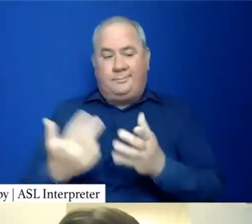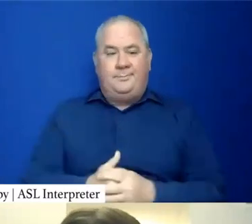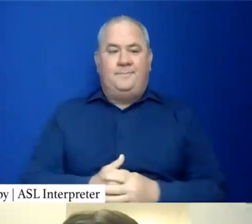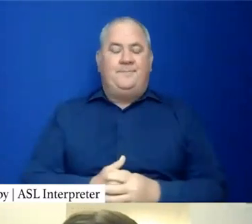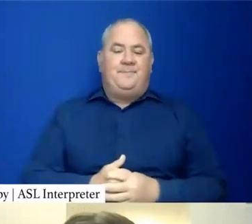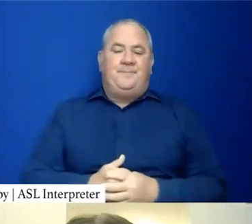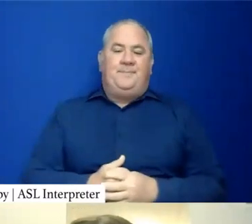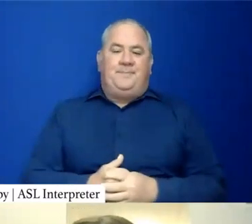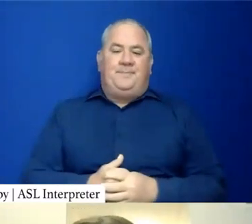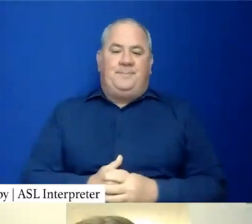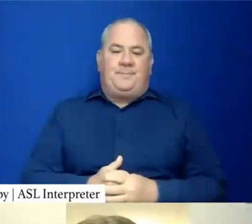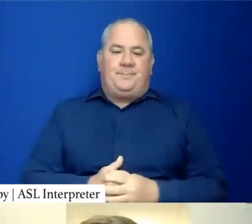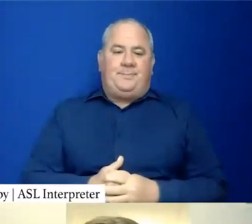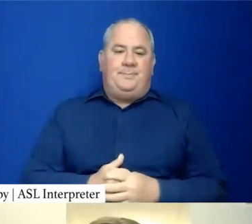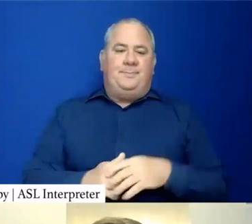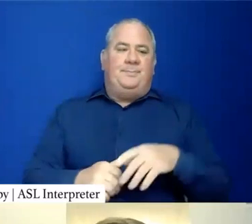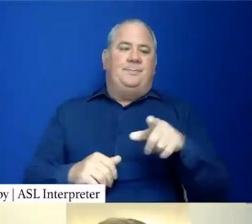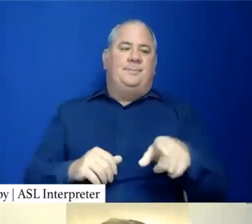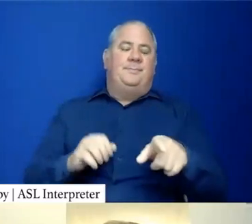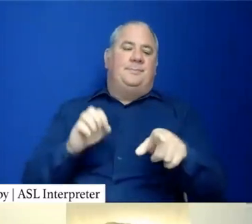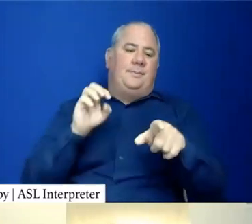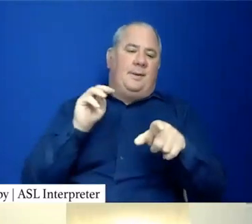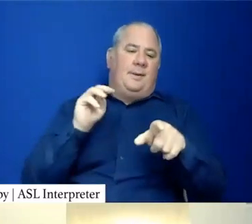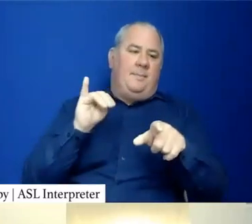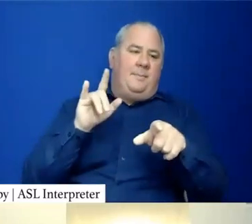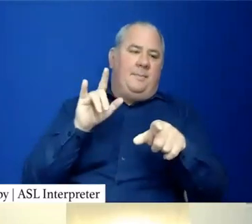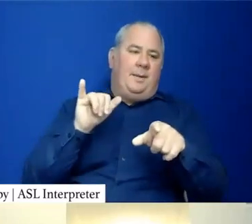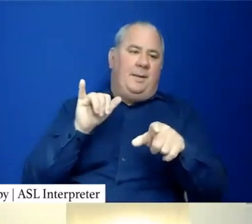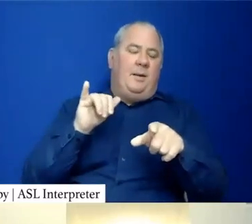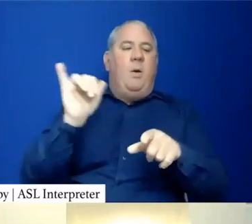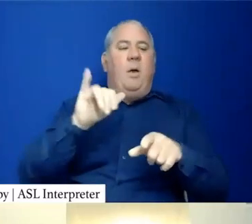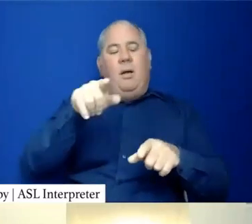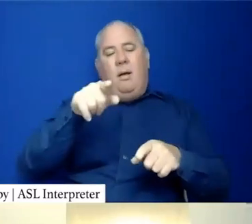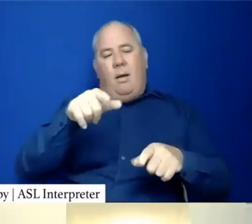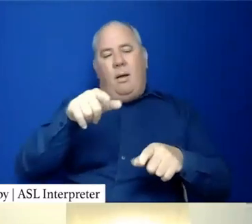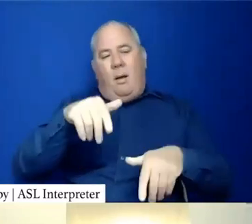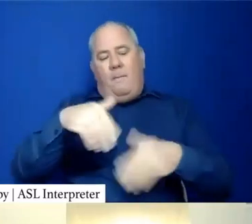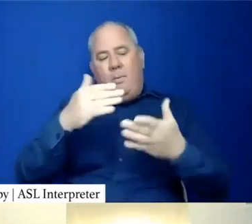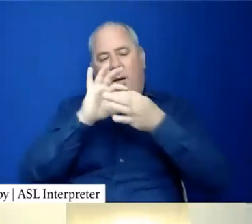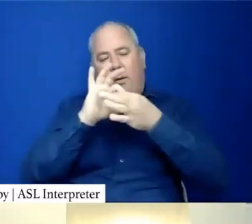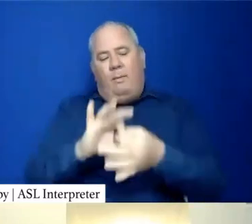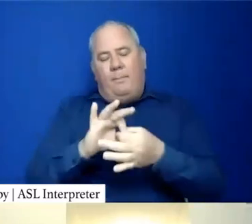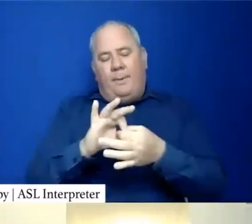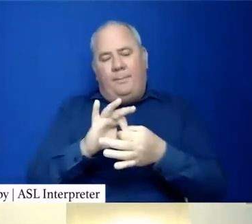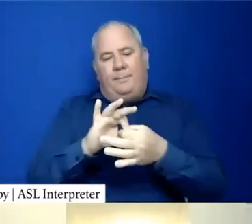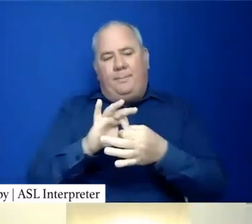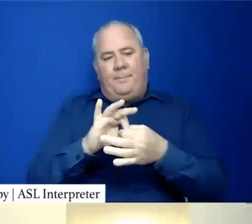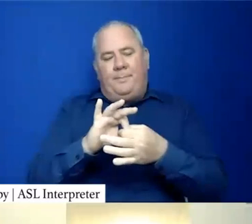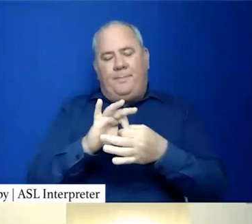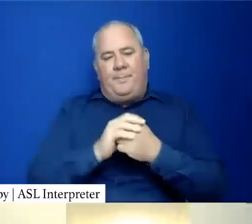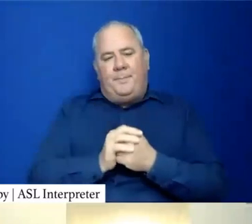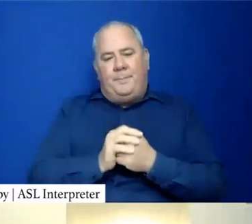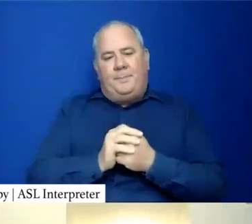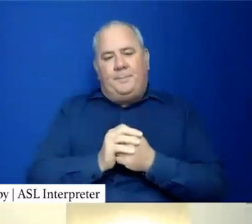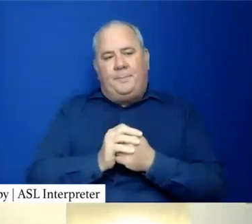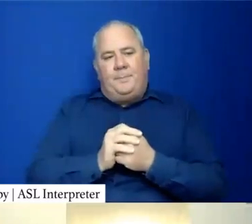Listen, Emily, thank you for bringing that up. And what you said about acting to be let into disabled spaces and